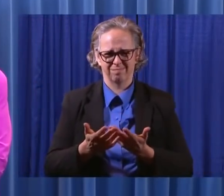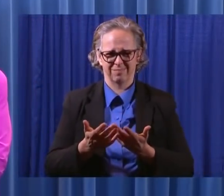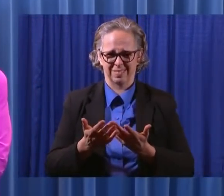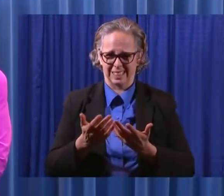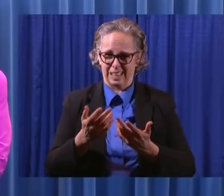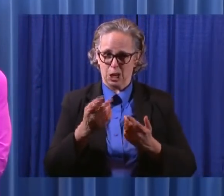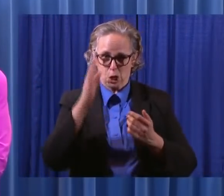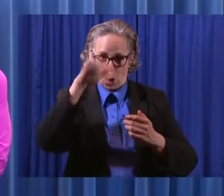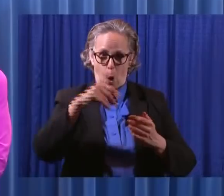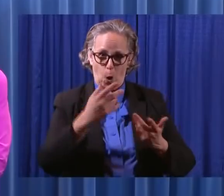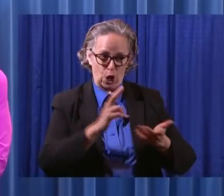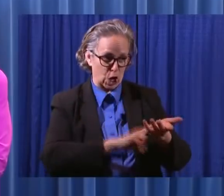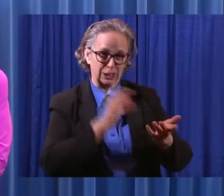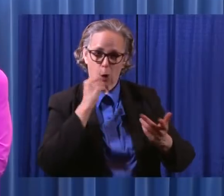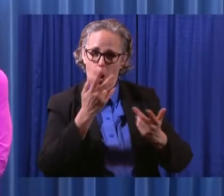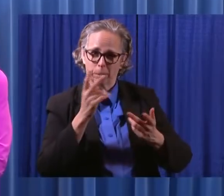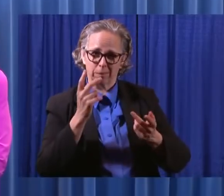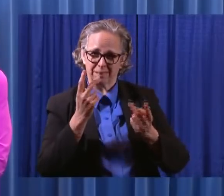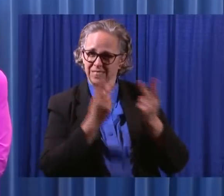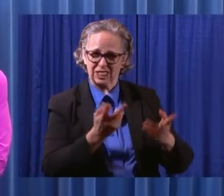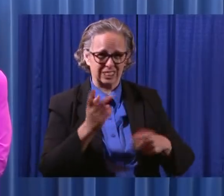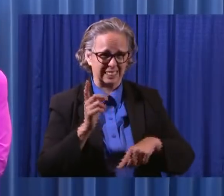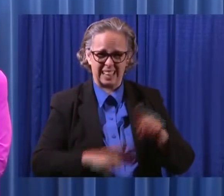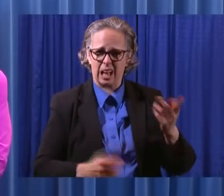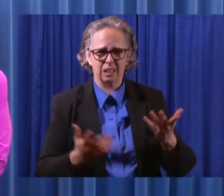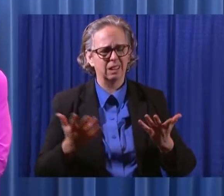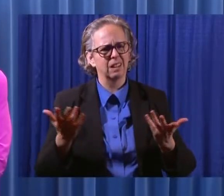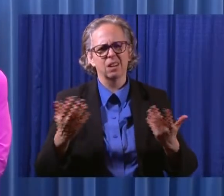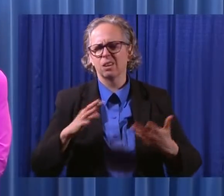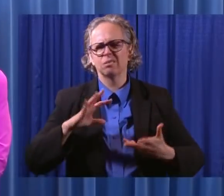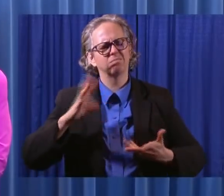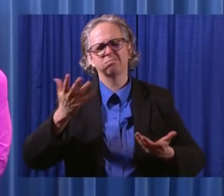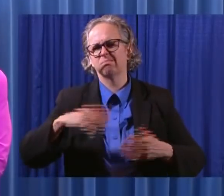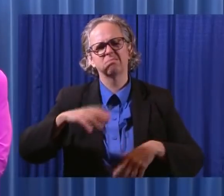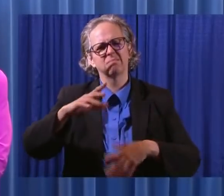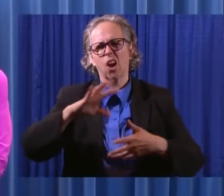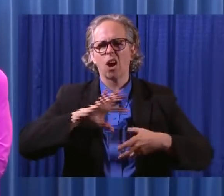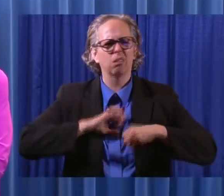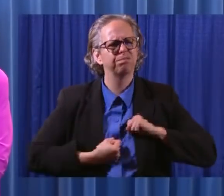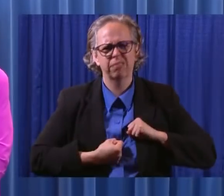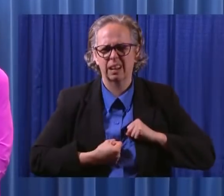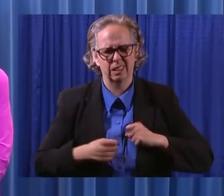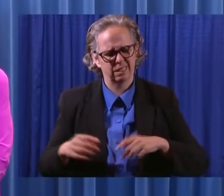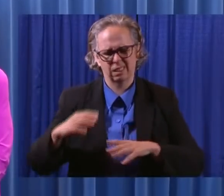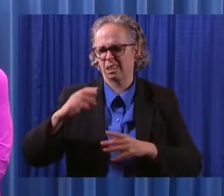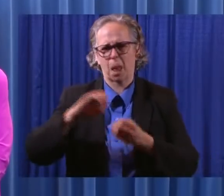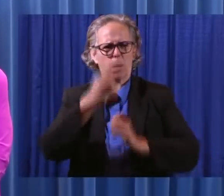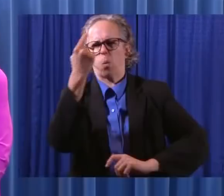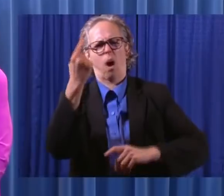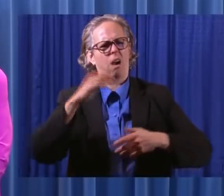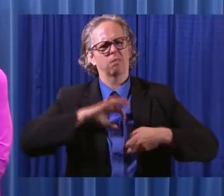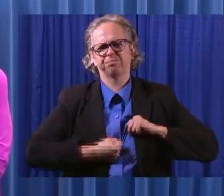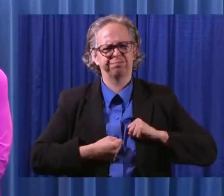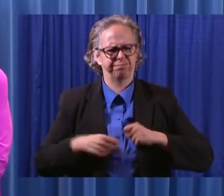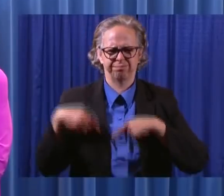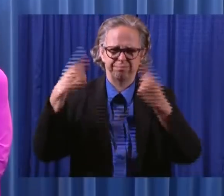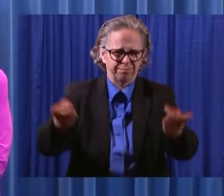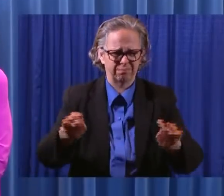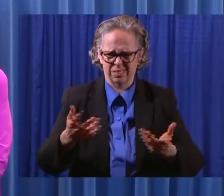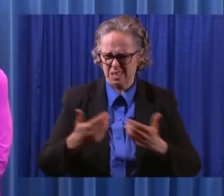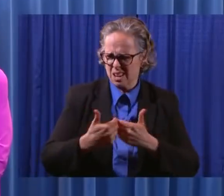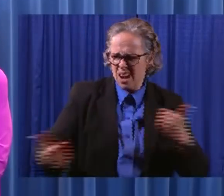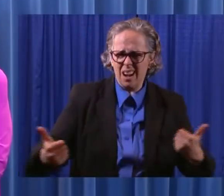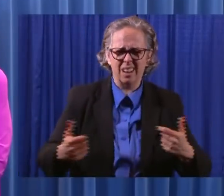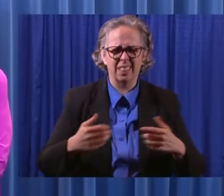than families who have not been able to visit their loved ones who have not been able to receive visits by their family